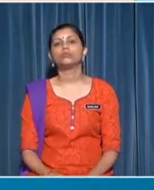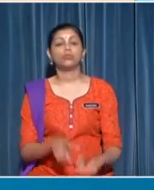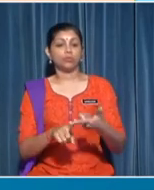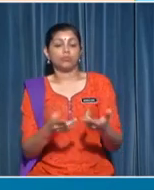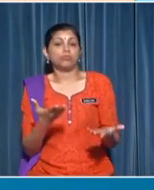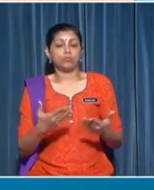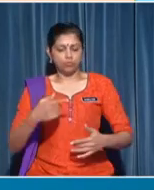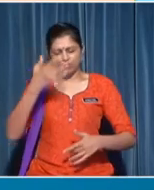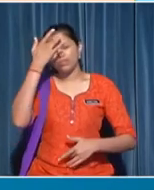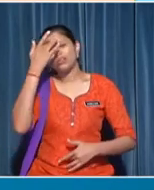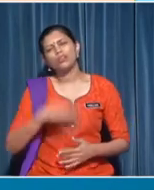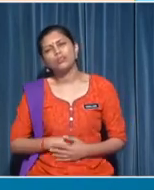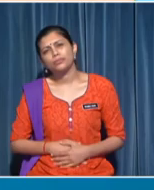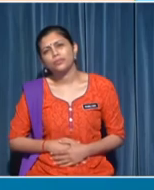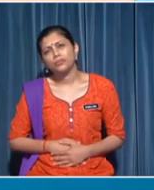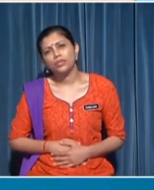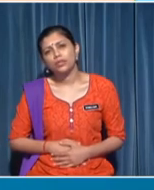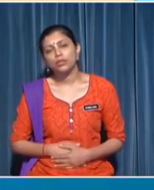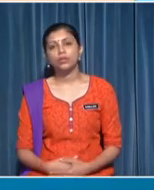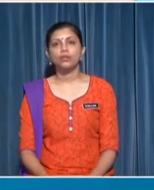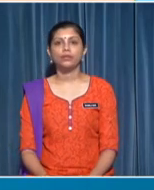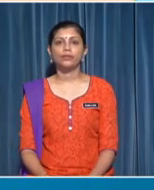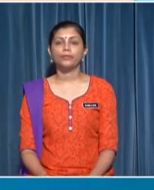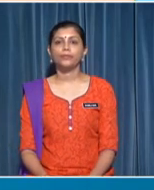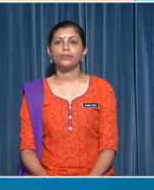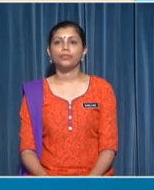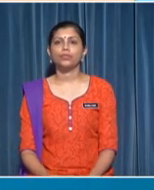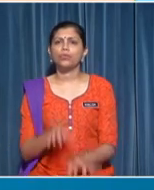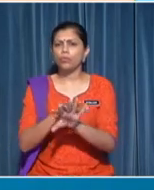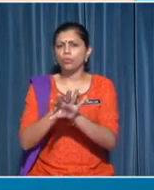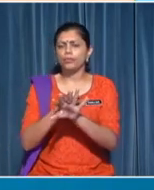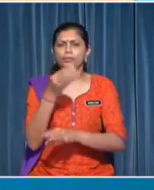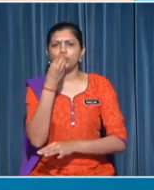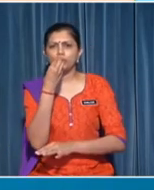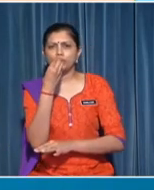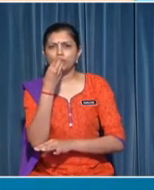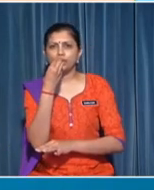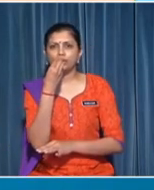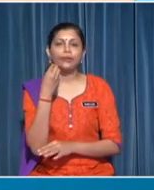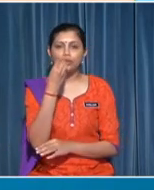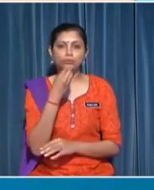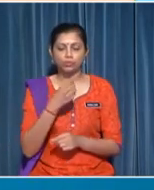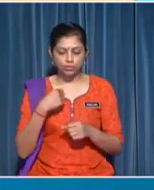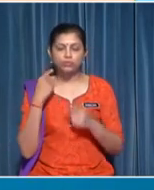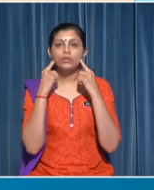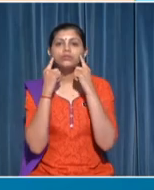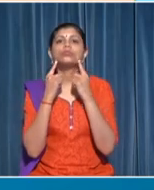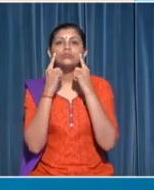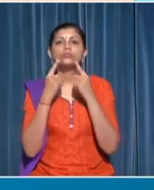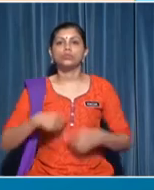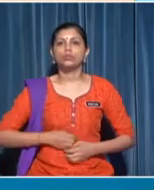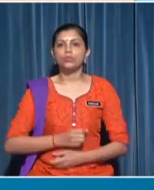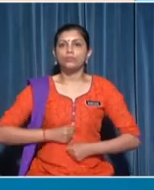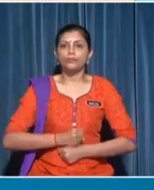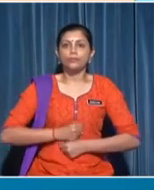this. Probably because with rigorous movements, the churning and grinding of food process in